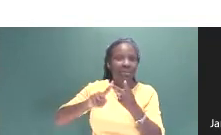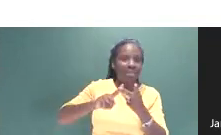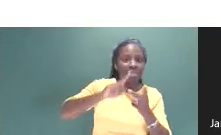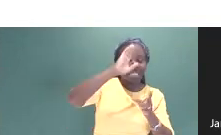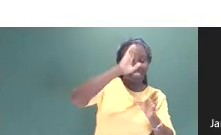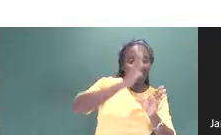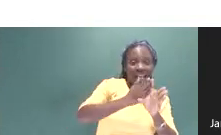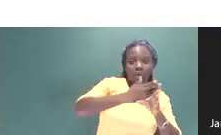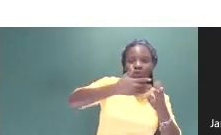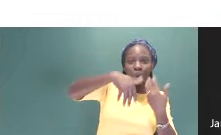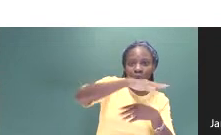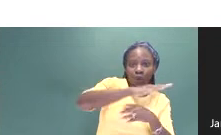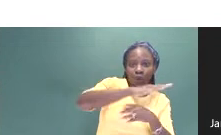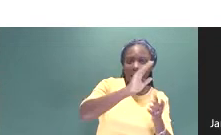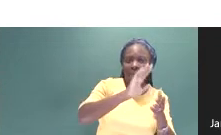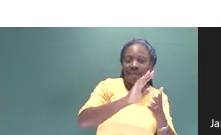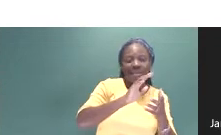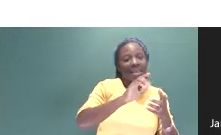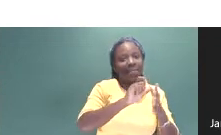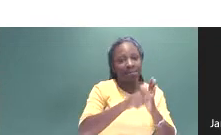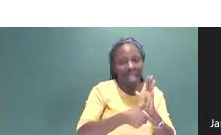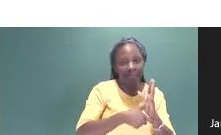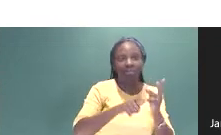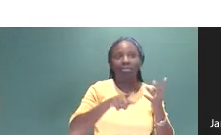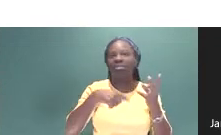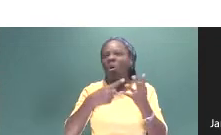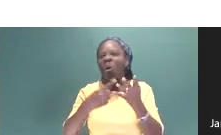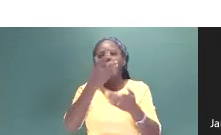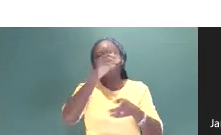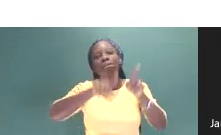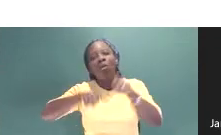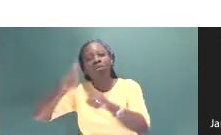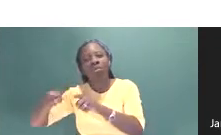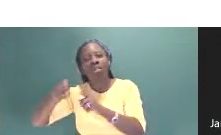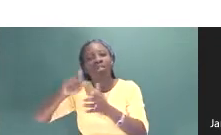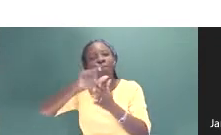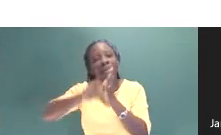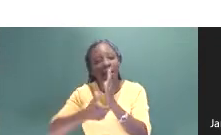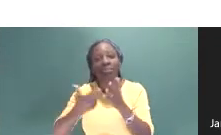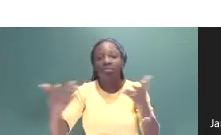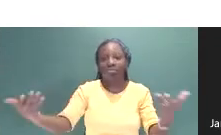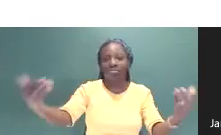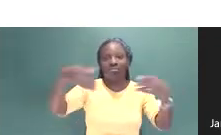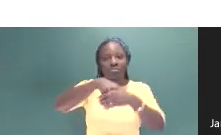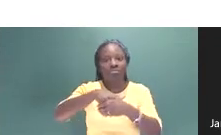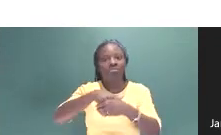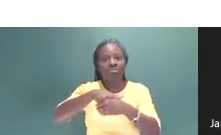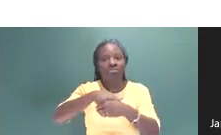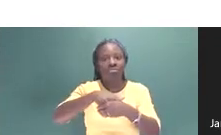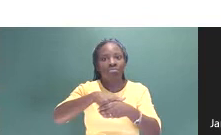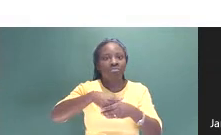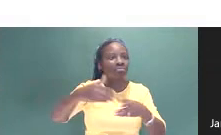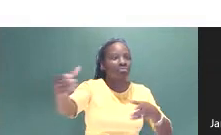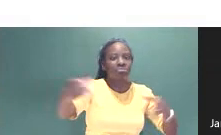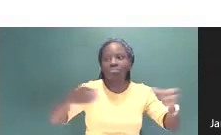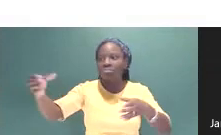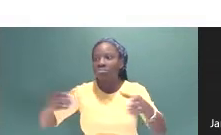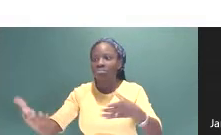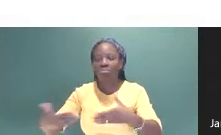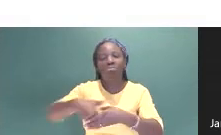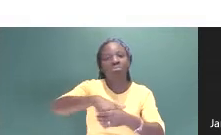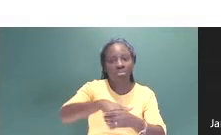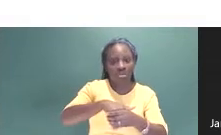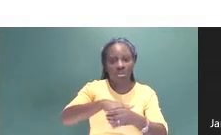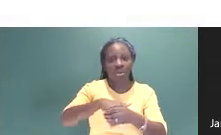psychosocial impairments, and people with more complex or multiple impairments were included, where quite often in research